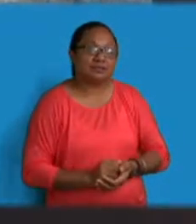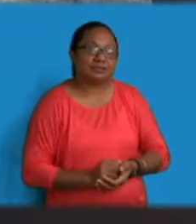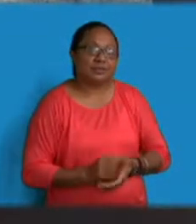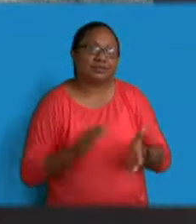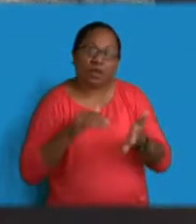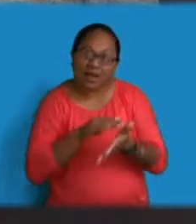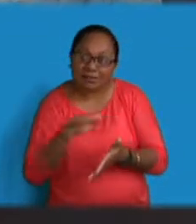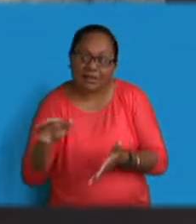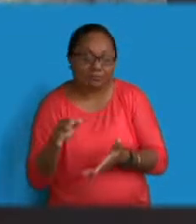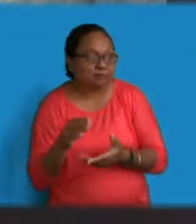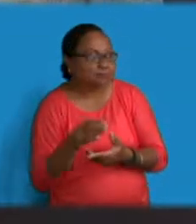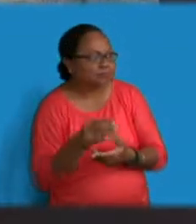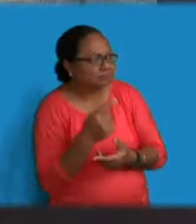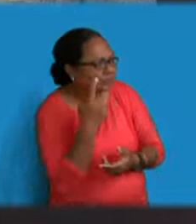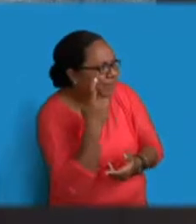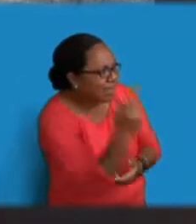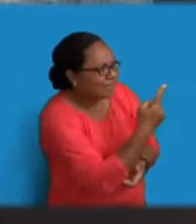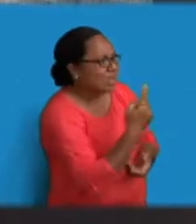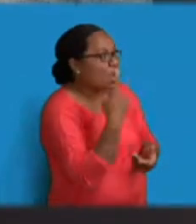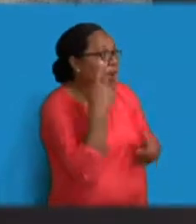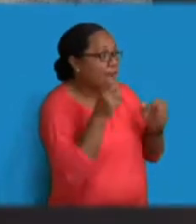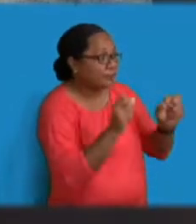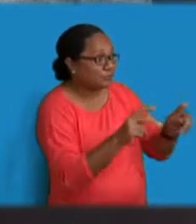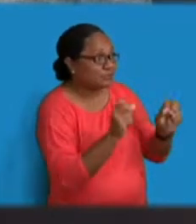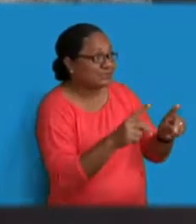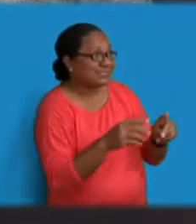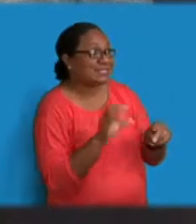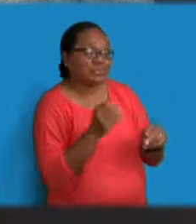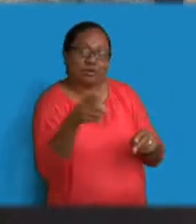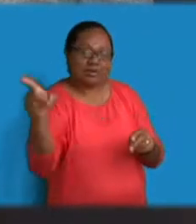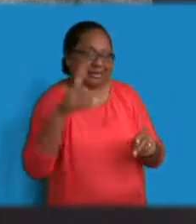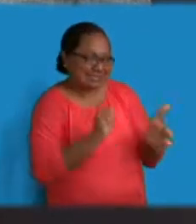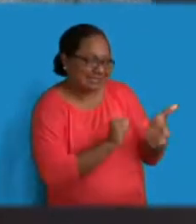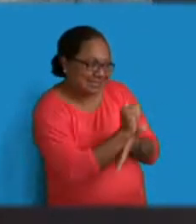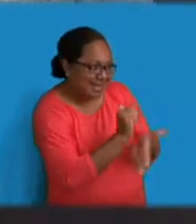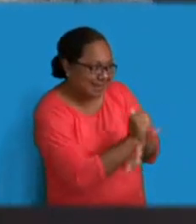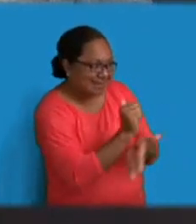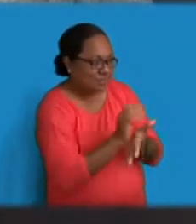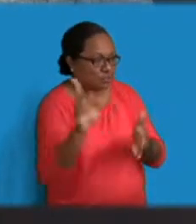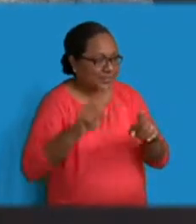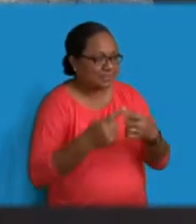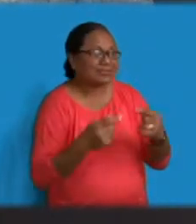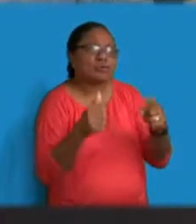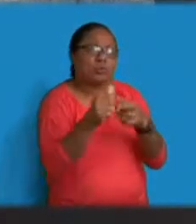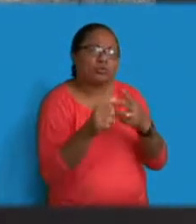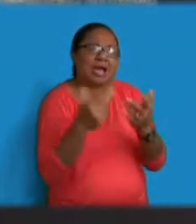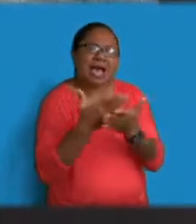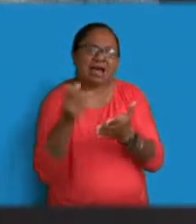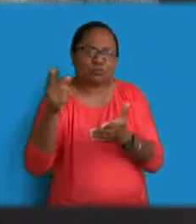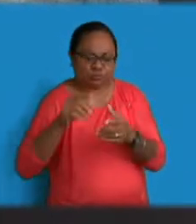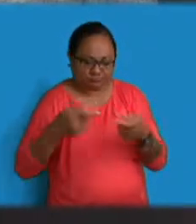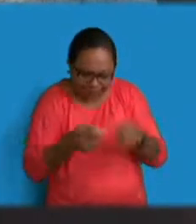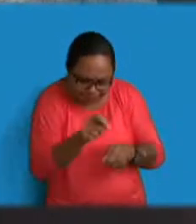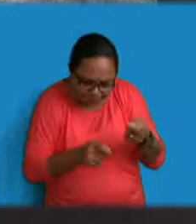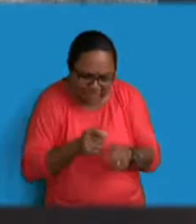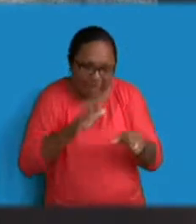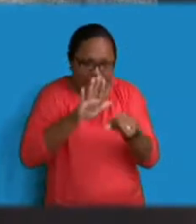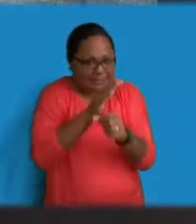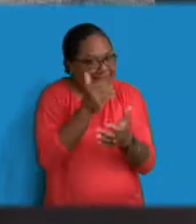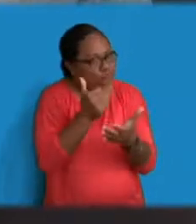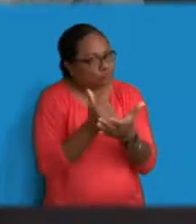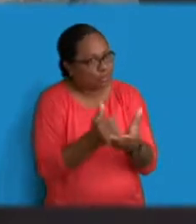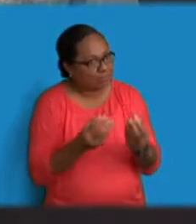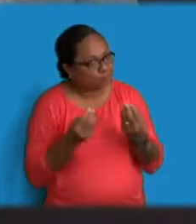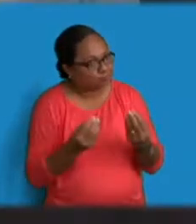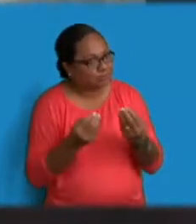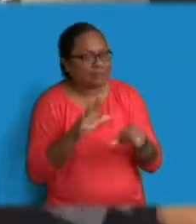is available out there by way of marketing and quality standards for their products.